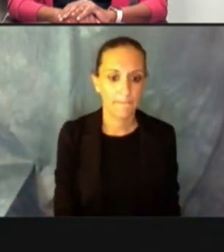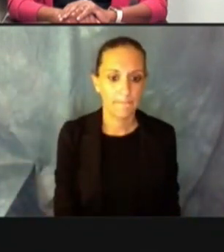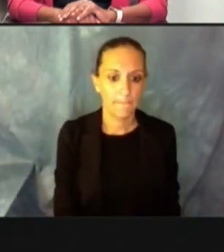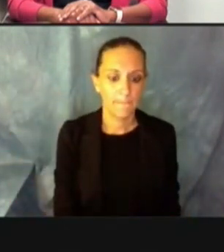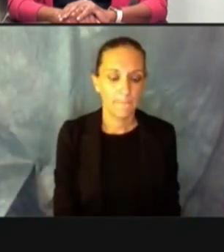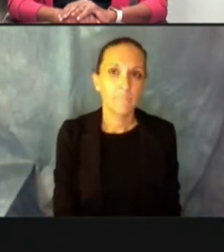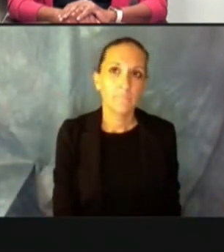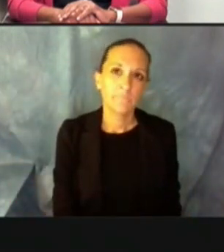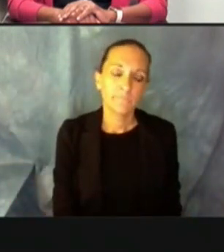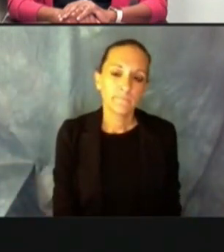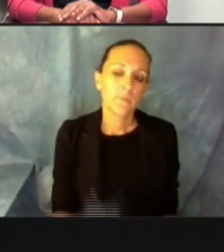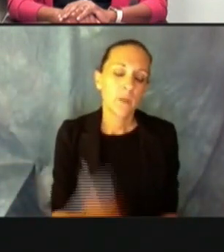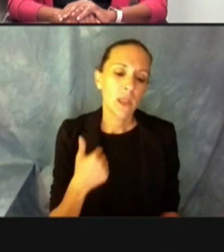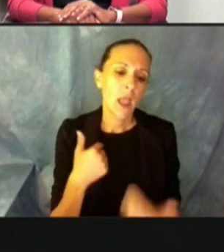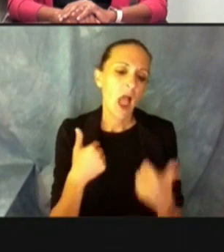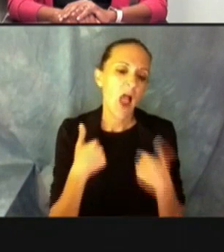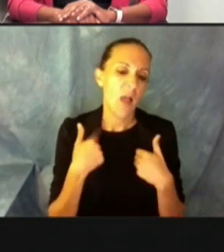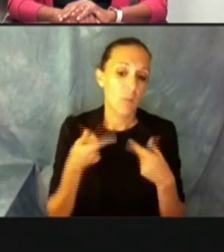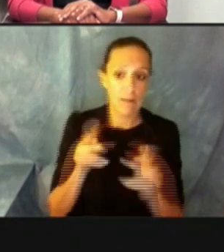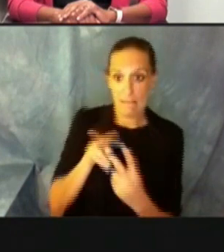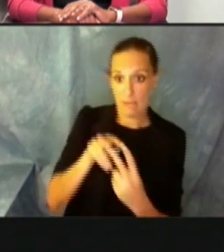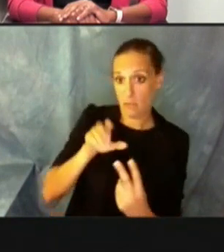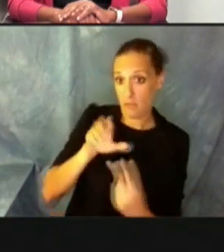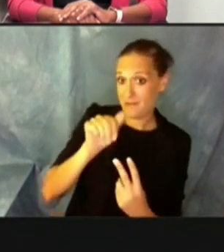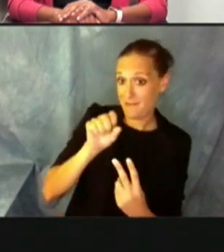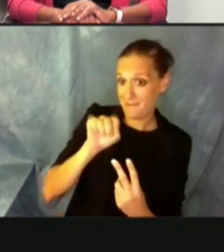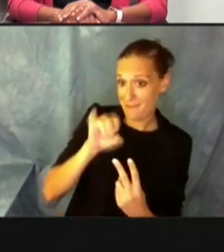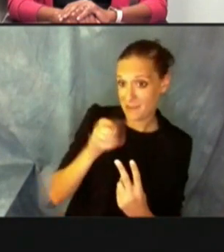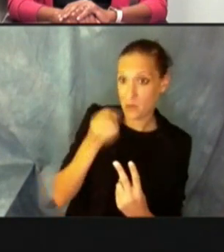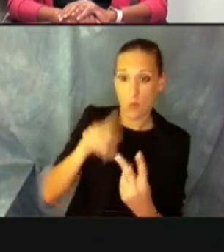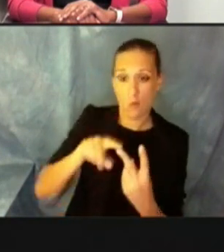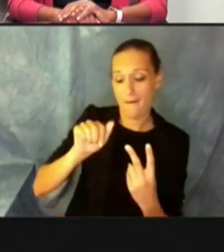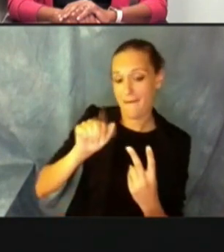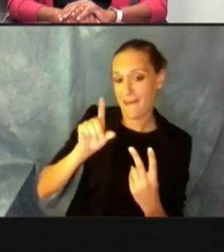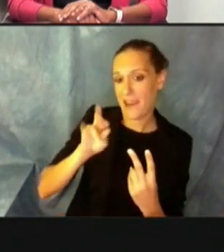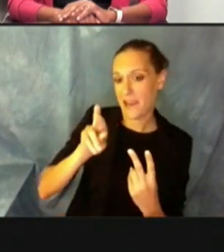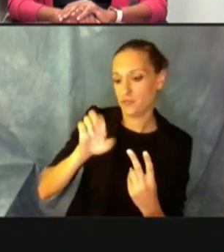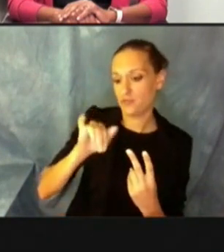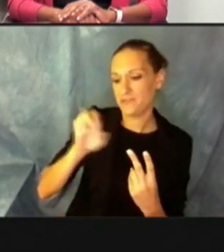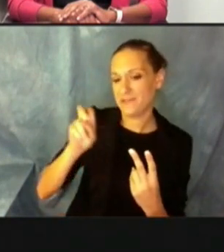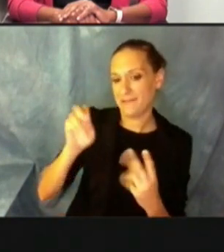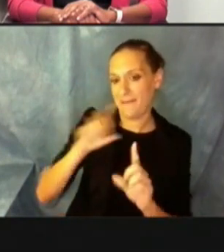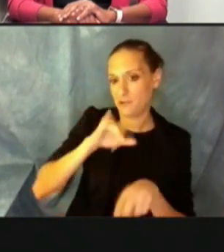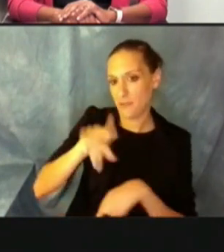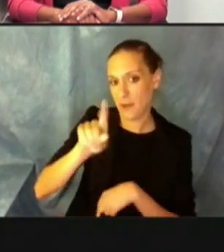I'm going to let either Cassie or Adrian answer that question.